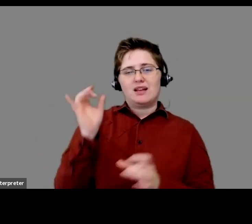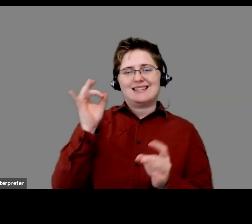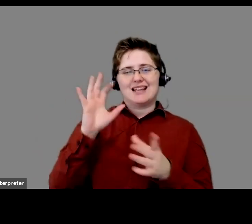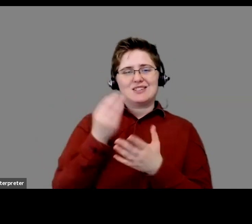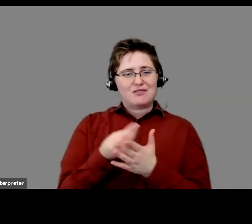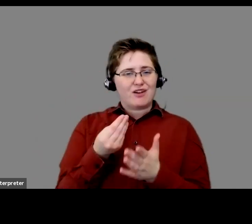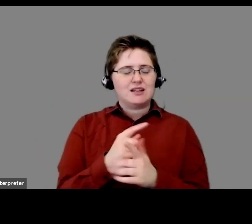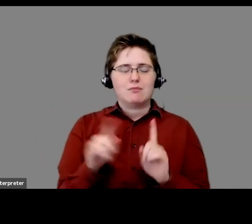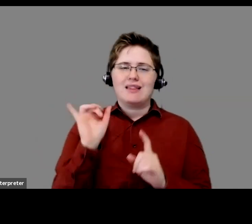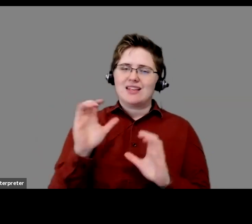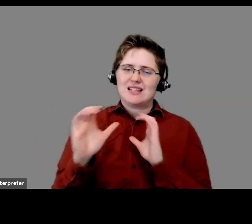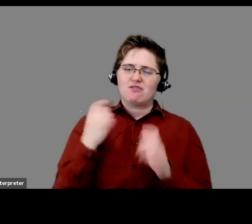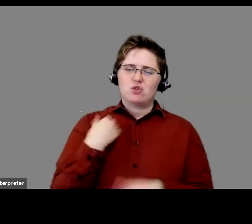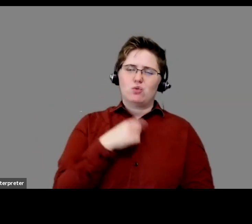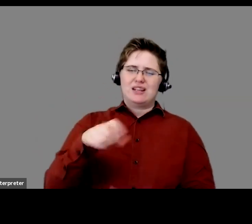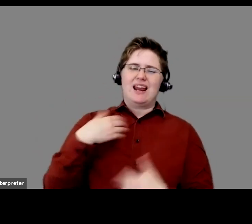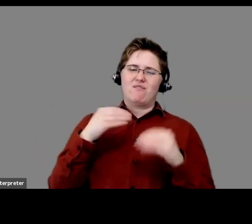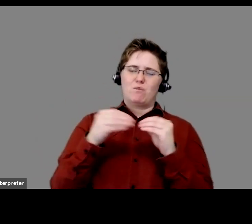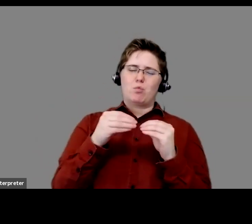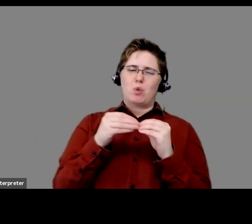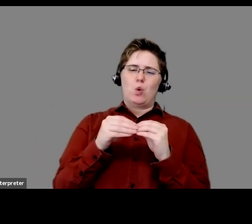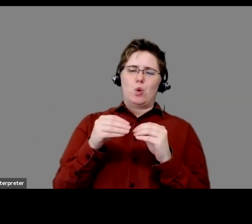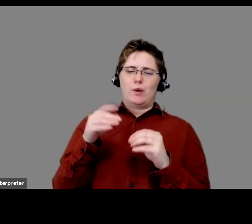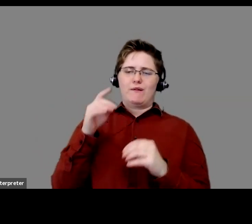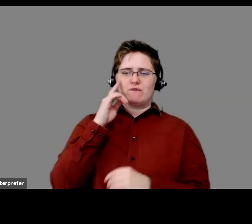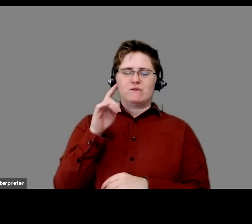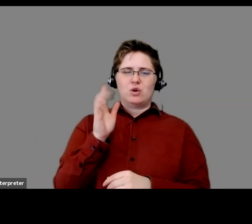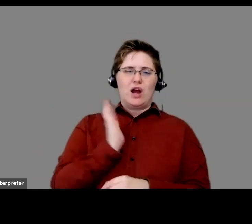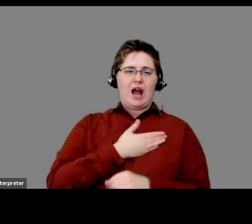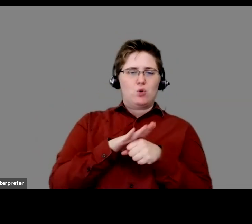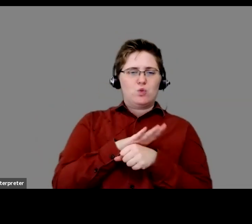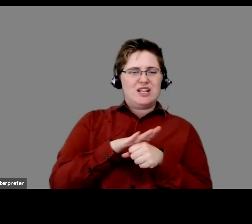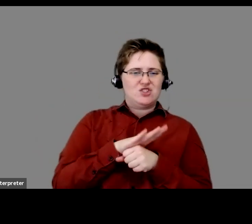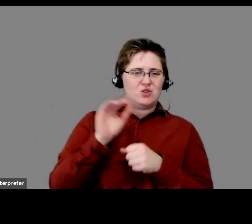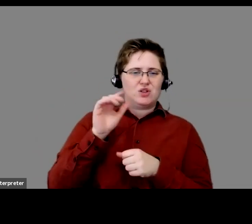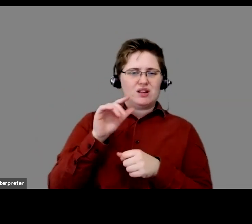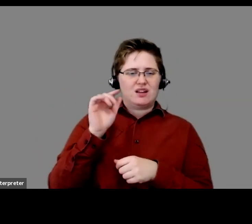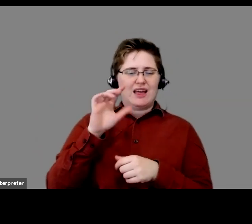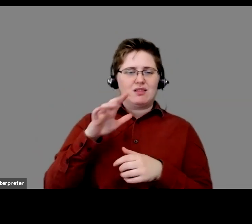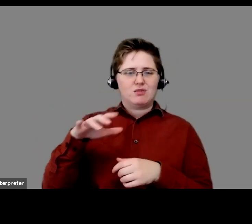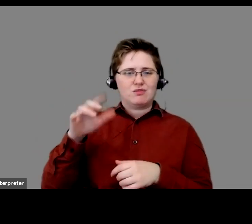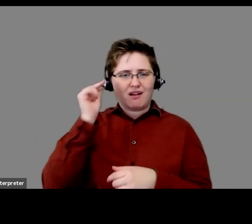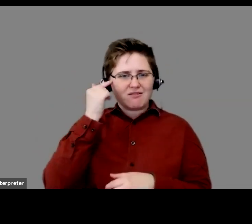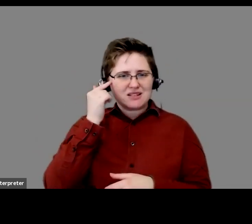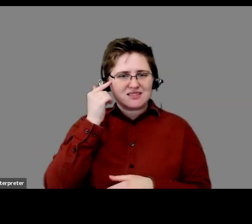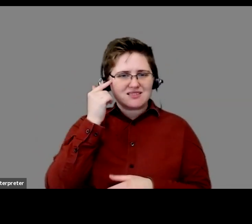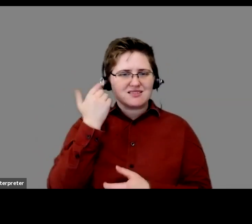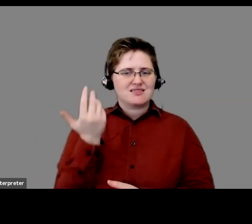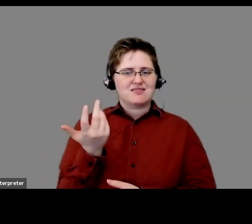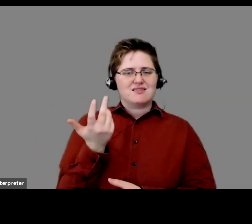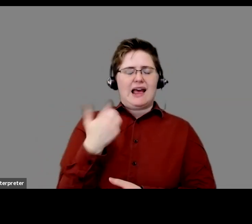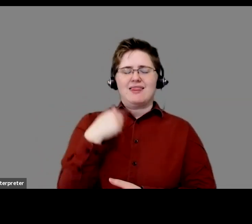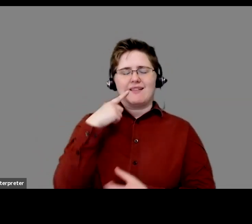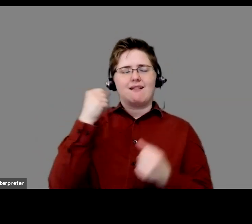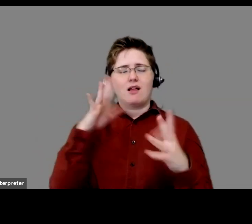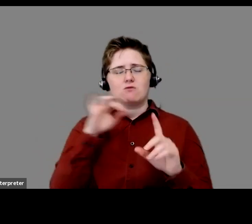that really is a conversation that we need to have more in our regional local governments. I think a lot of the response